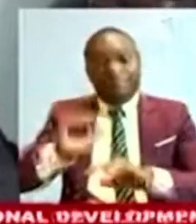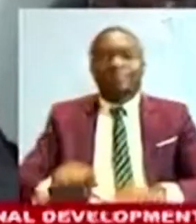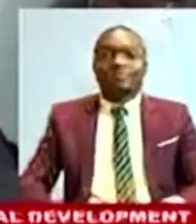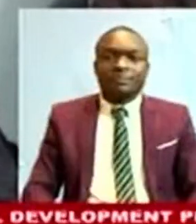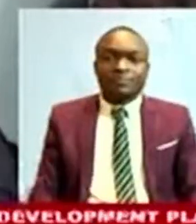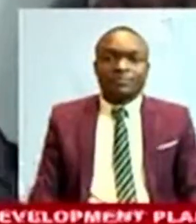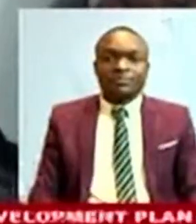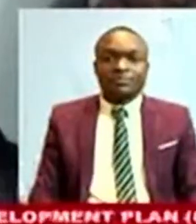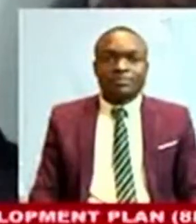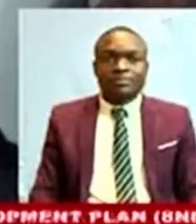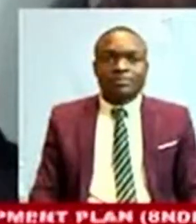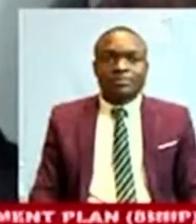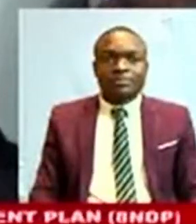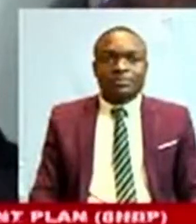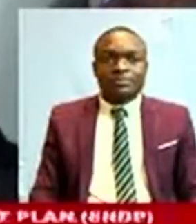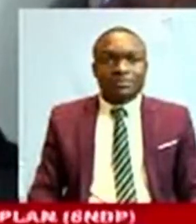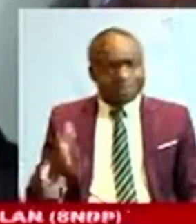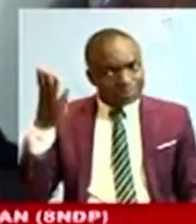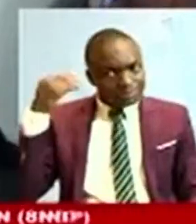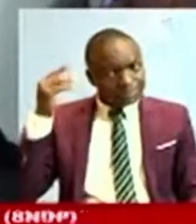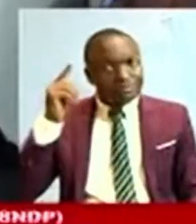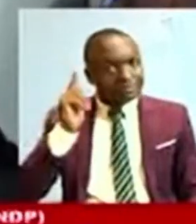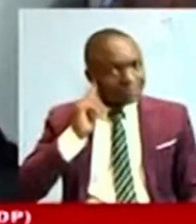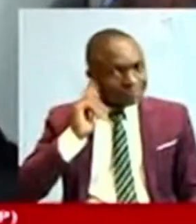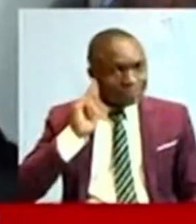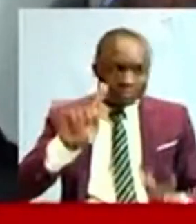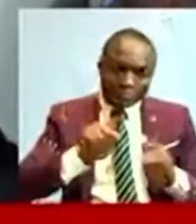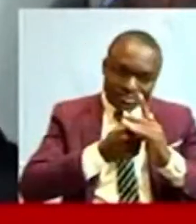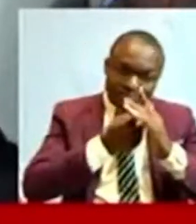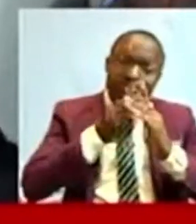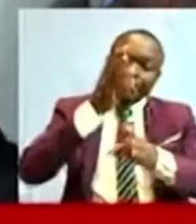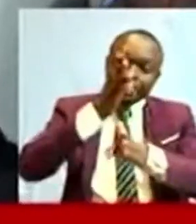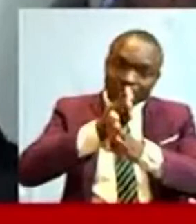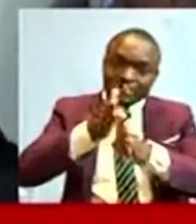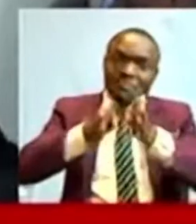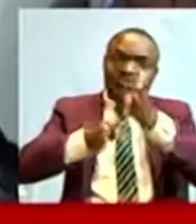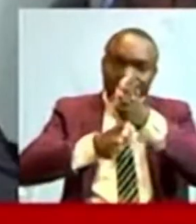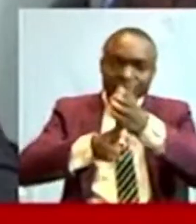may also have heard that we have started construction